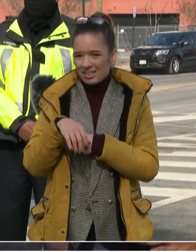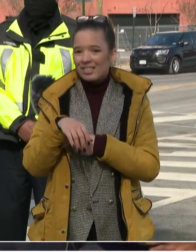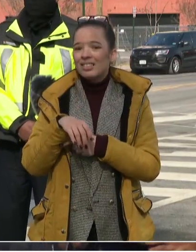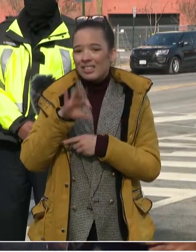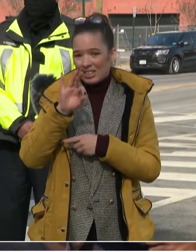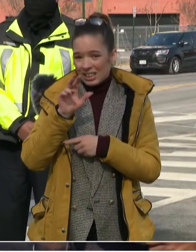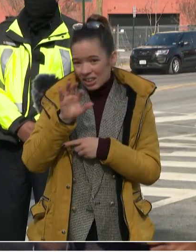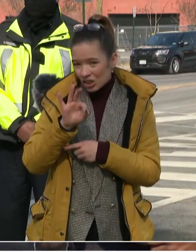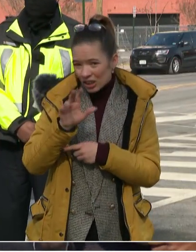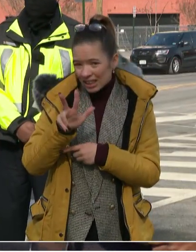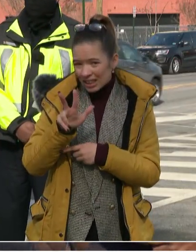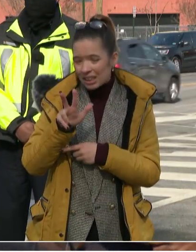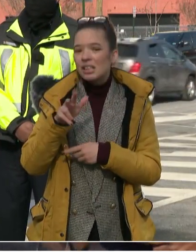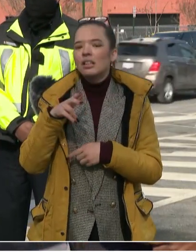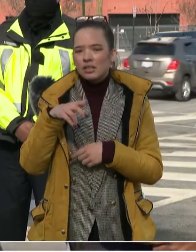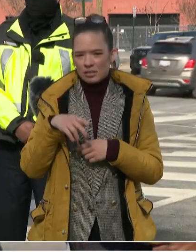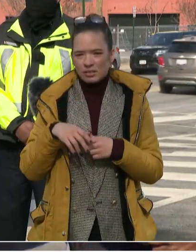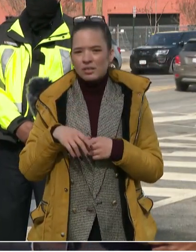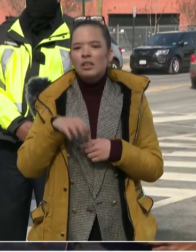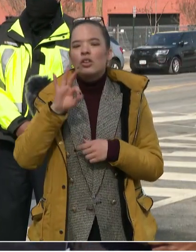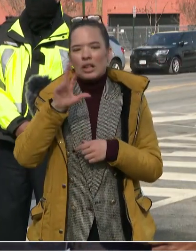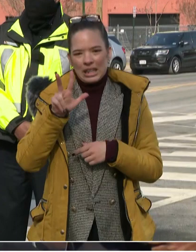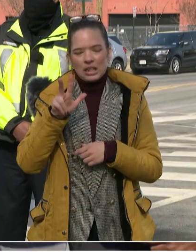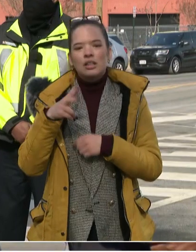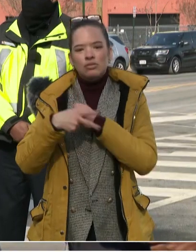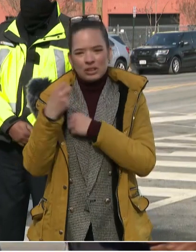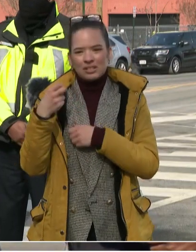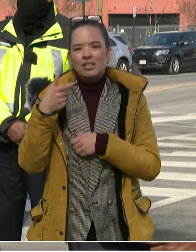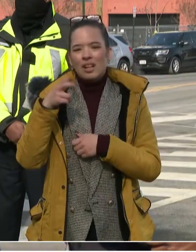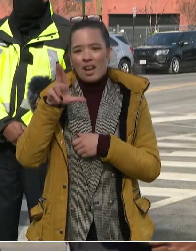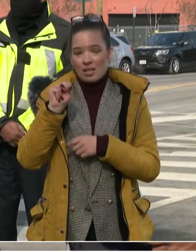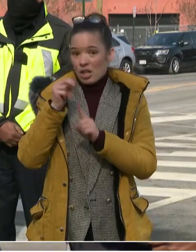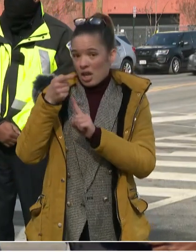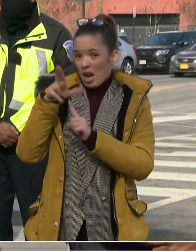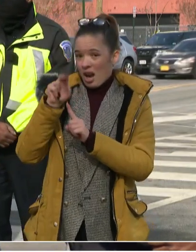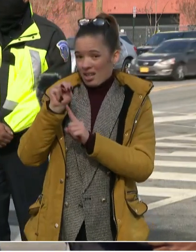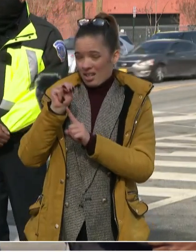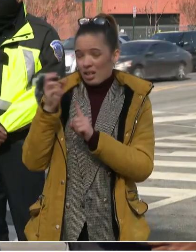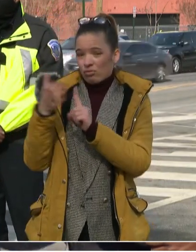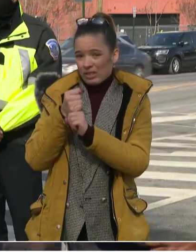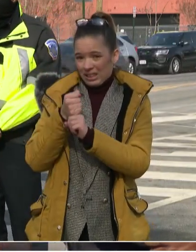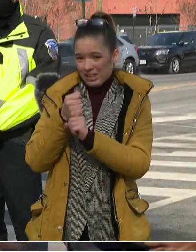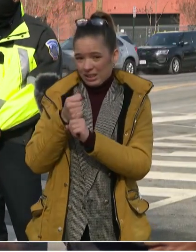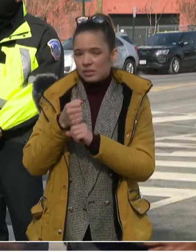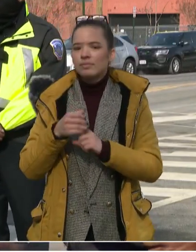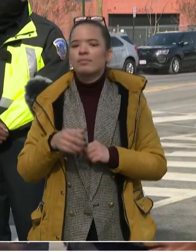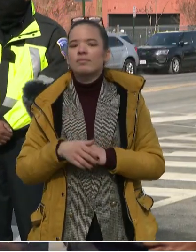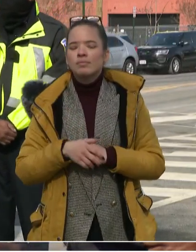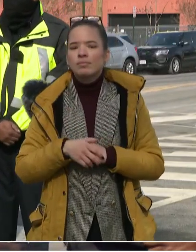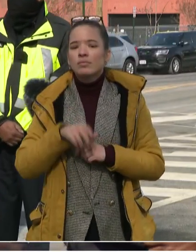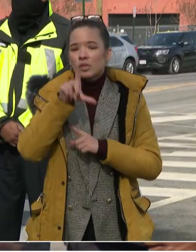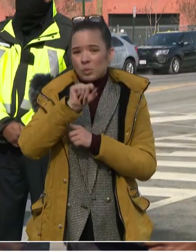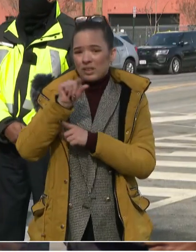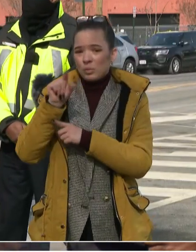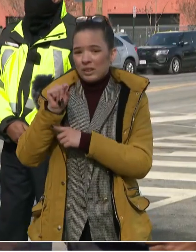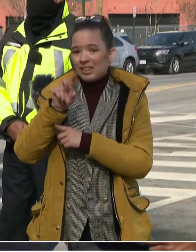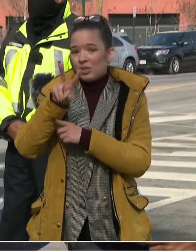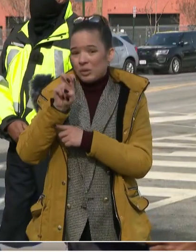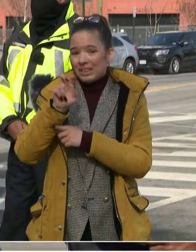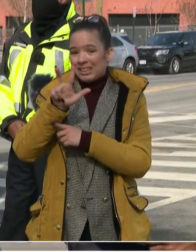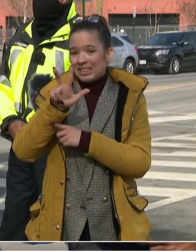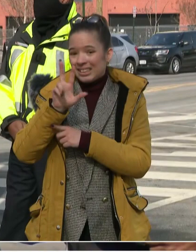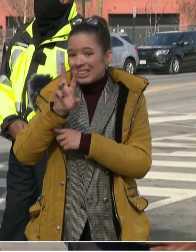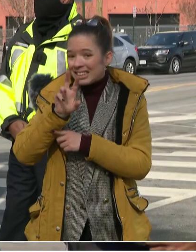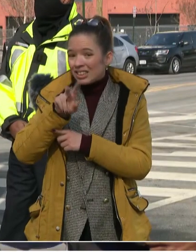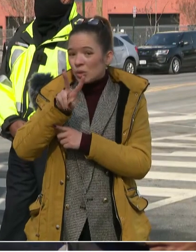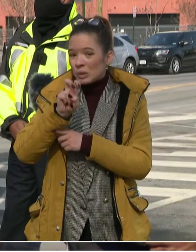and 21 juveniles were arrested. In 2020, we had 263 carjackings